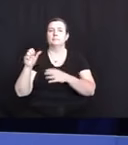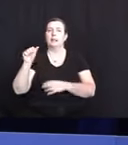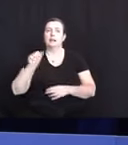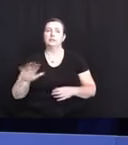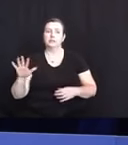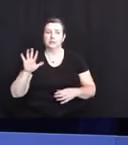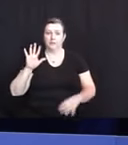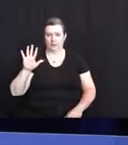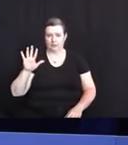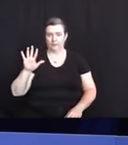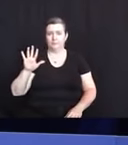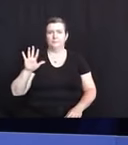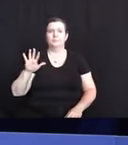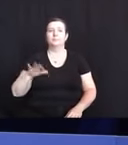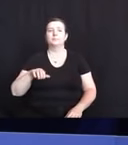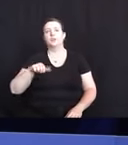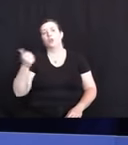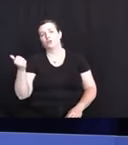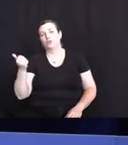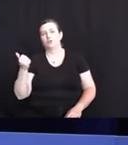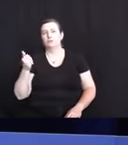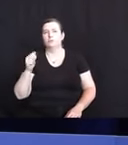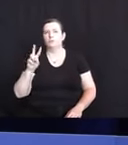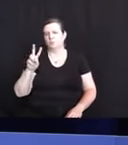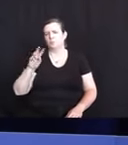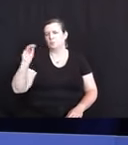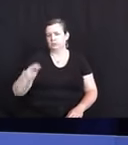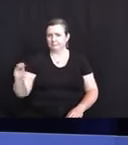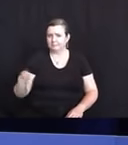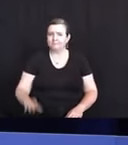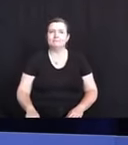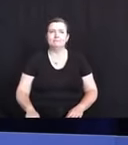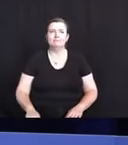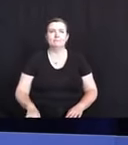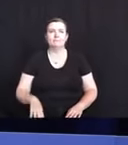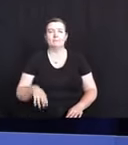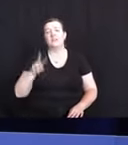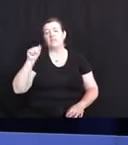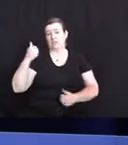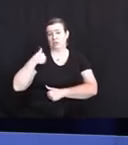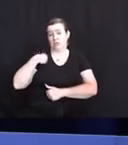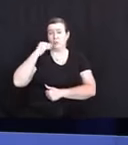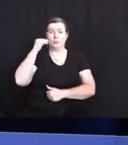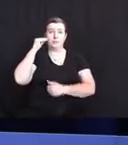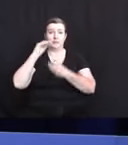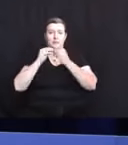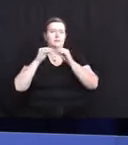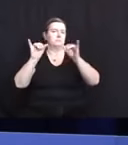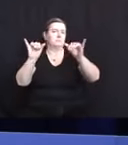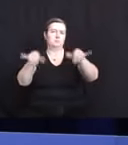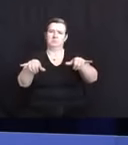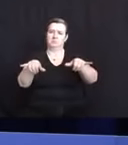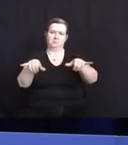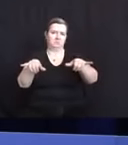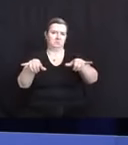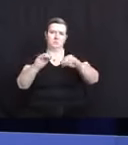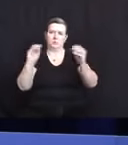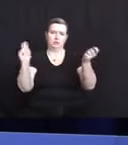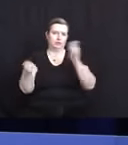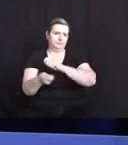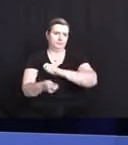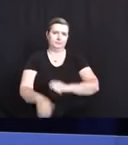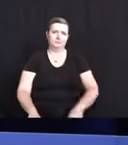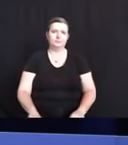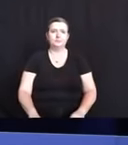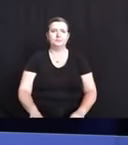5.6%, and other 1.7%. At the state veterans' homes, the numbers remain the same, as they also